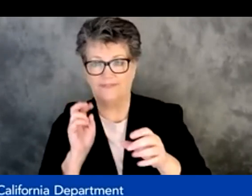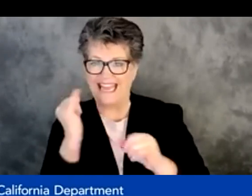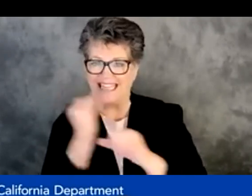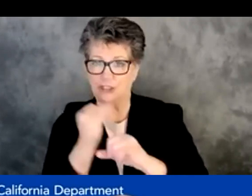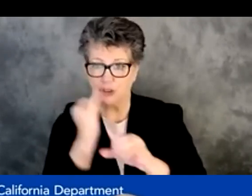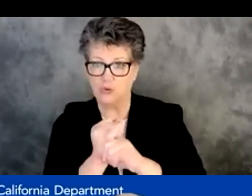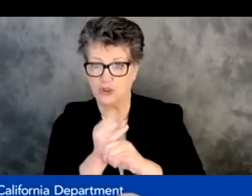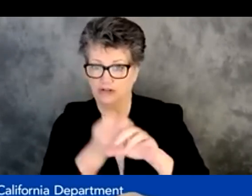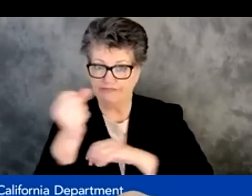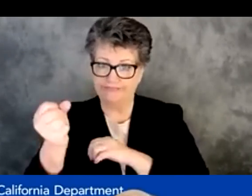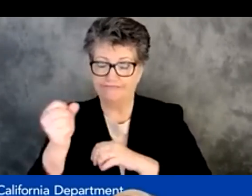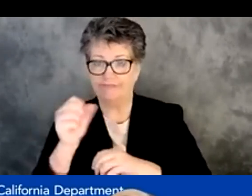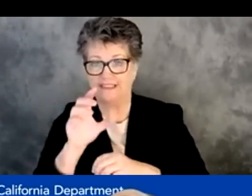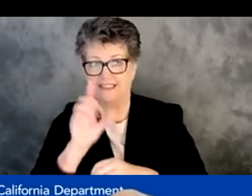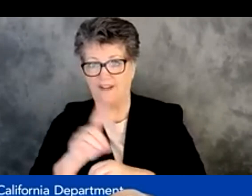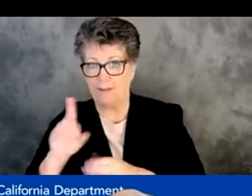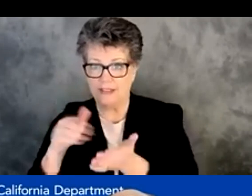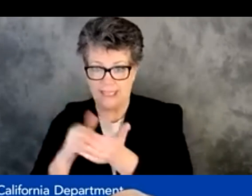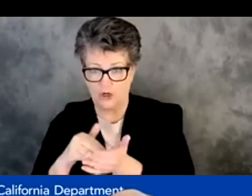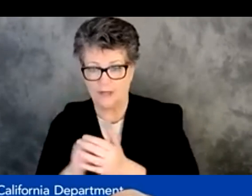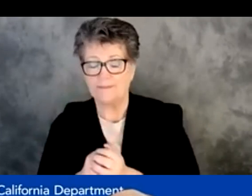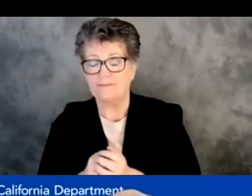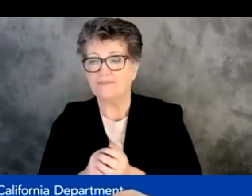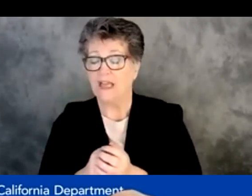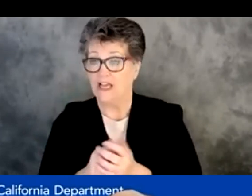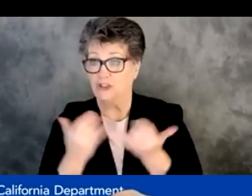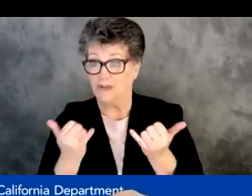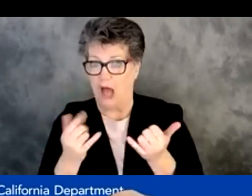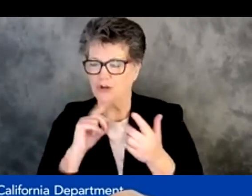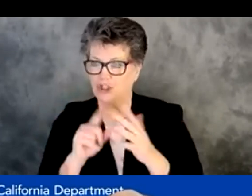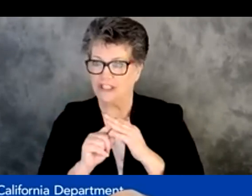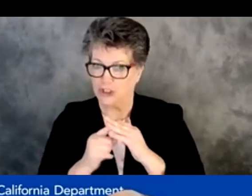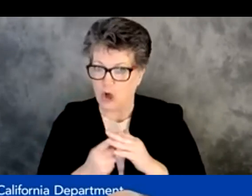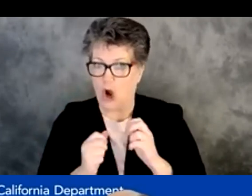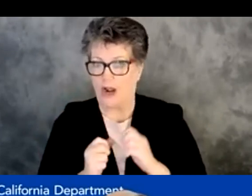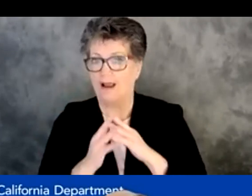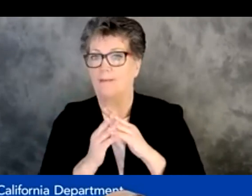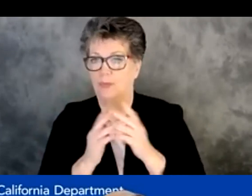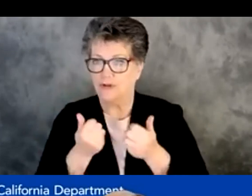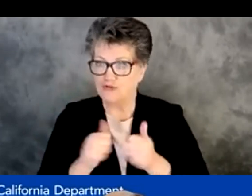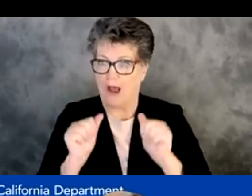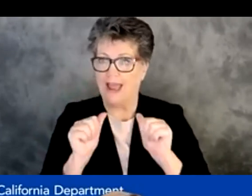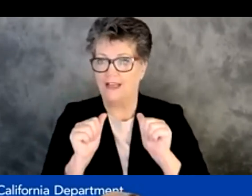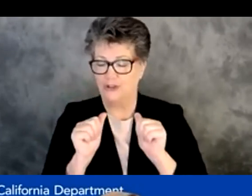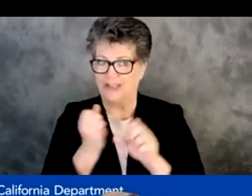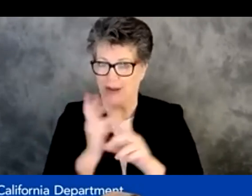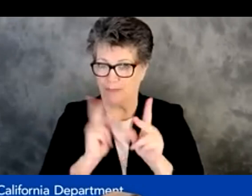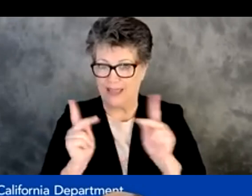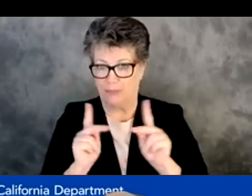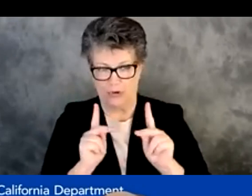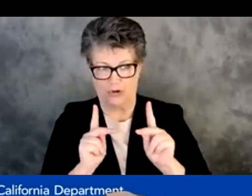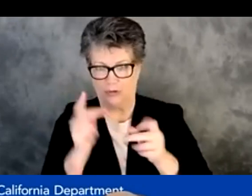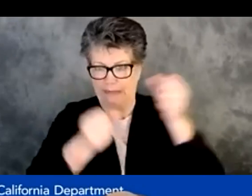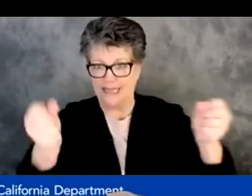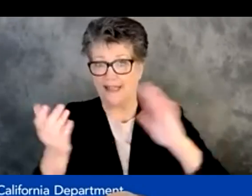institutional, developmental centers and that kind of thing. So we're just really starting up with trying to get people squared away in community